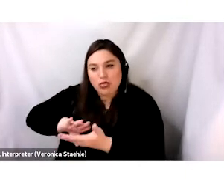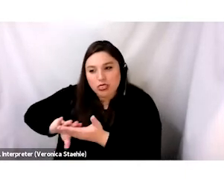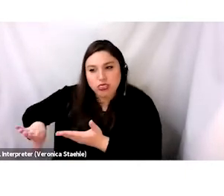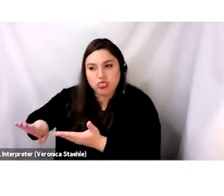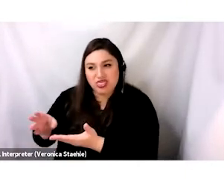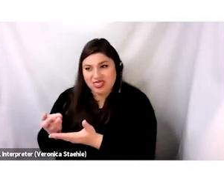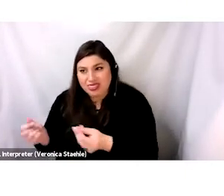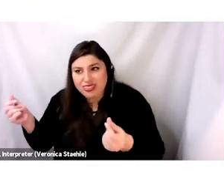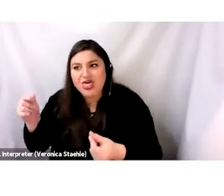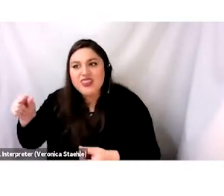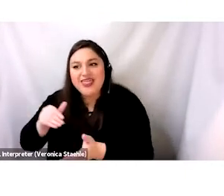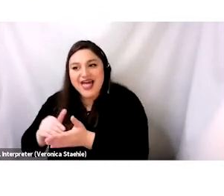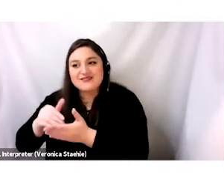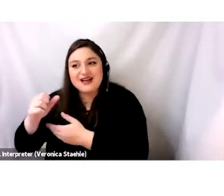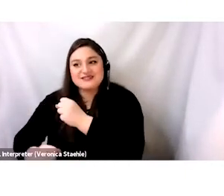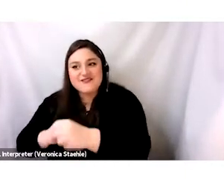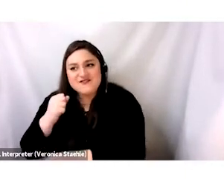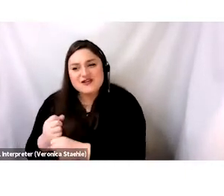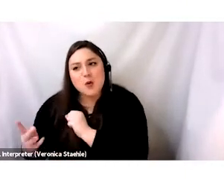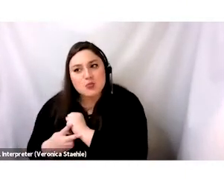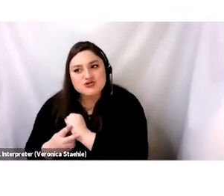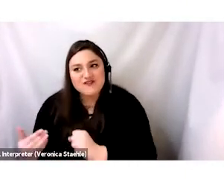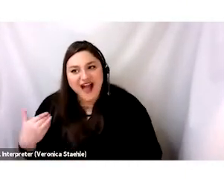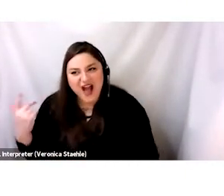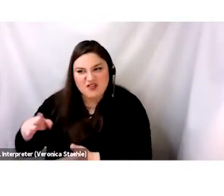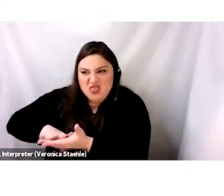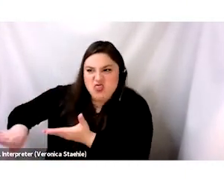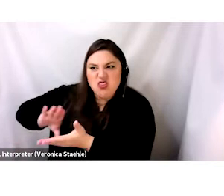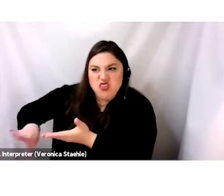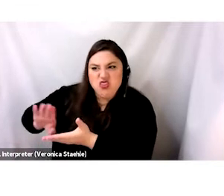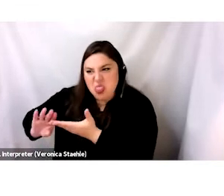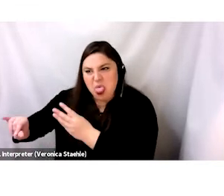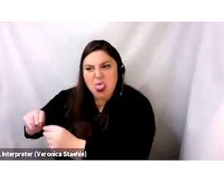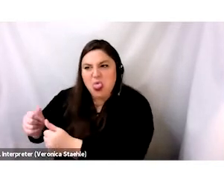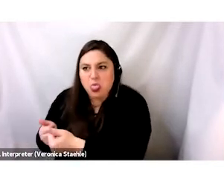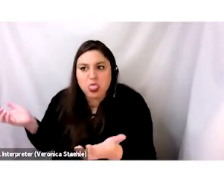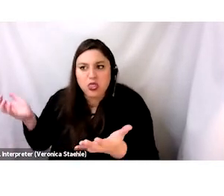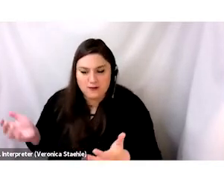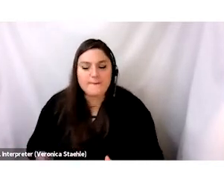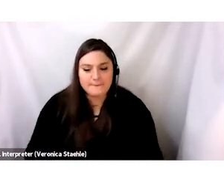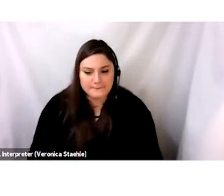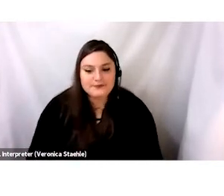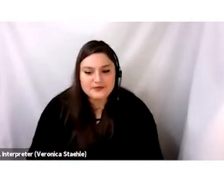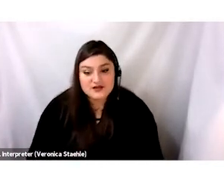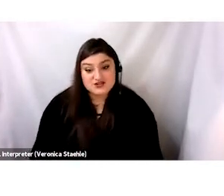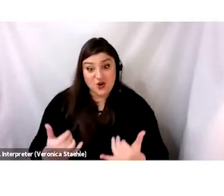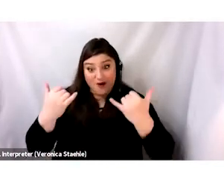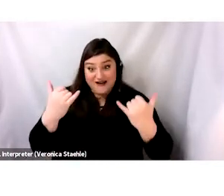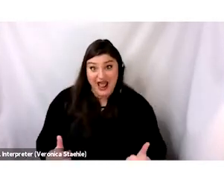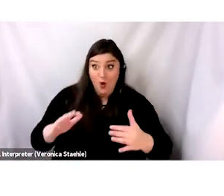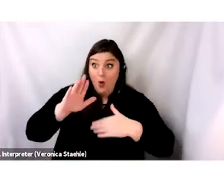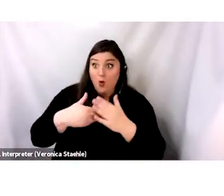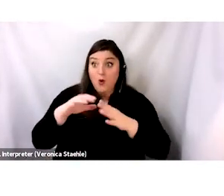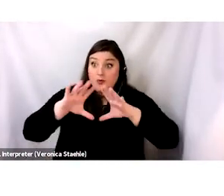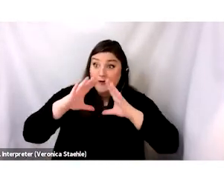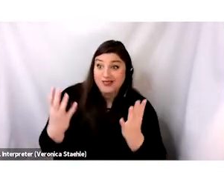as a result, right now, currently about 90% of the cotton grown across the planet is derived from this New World